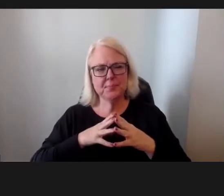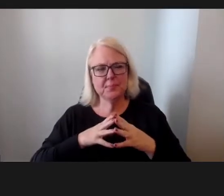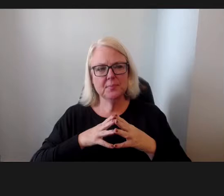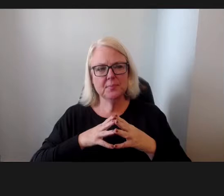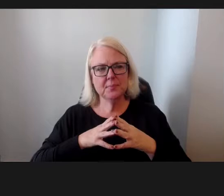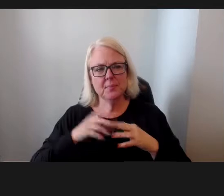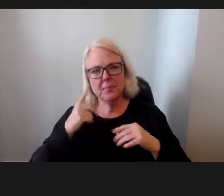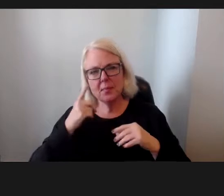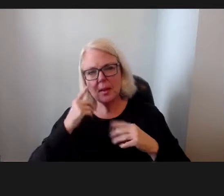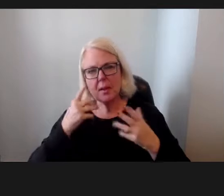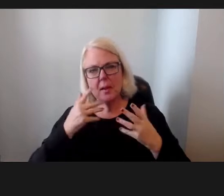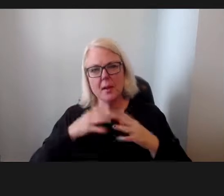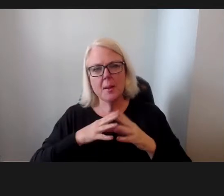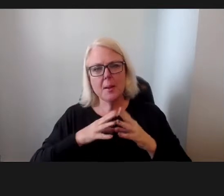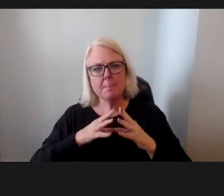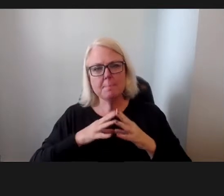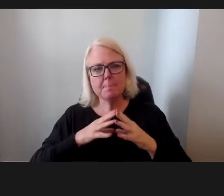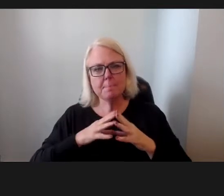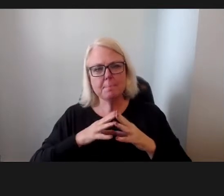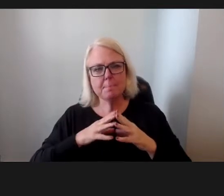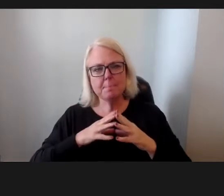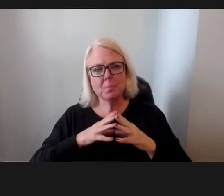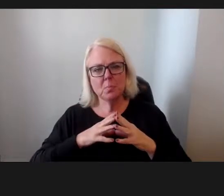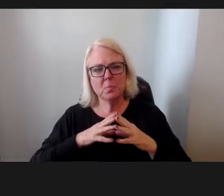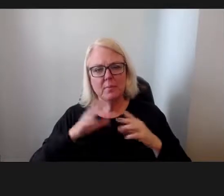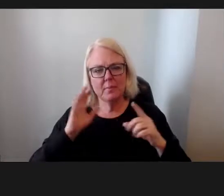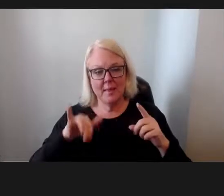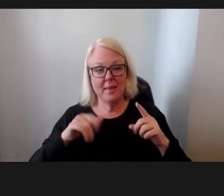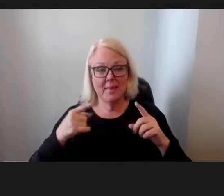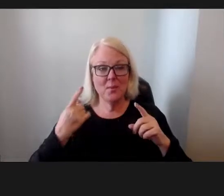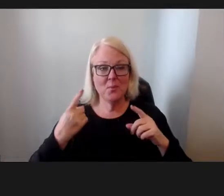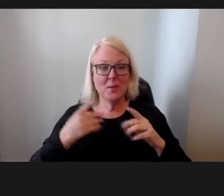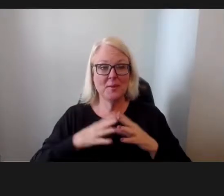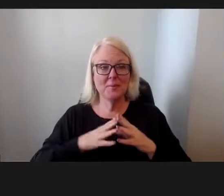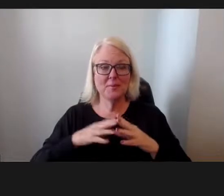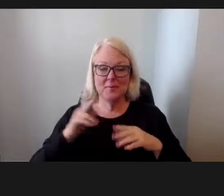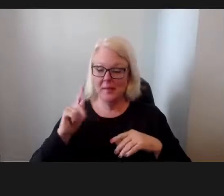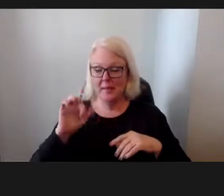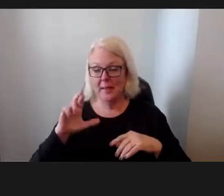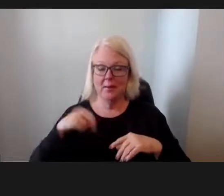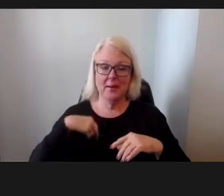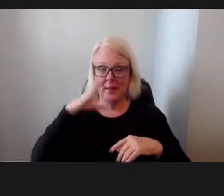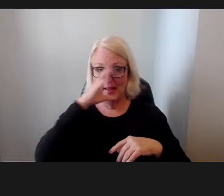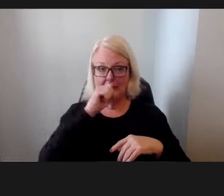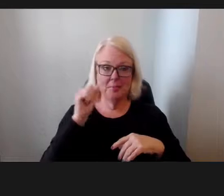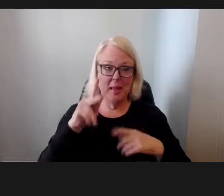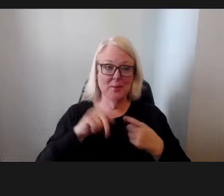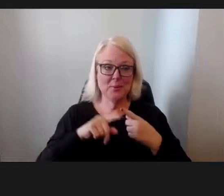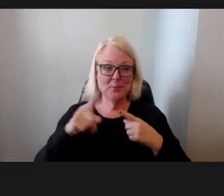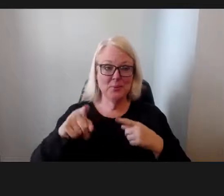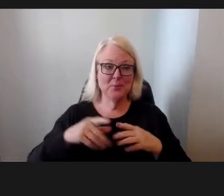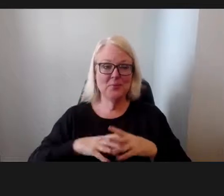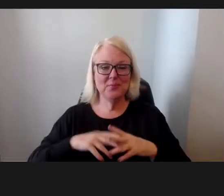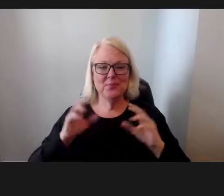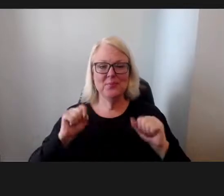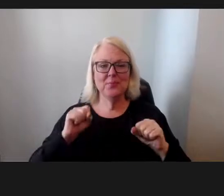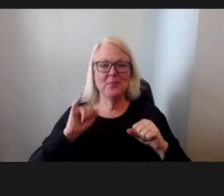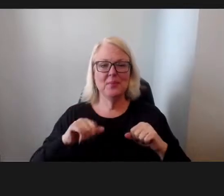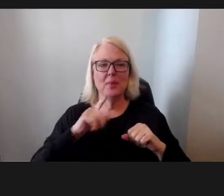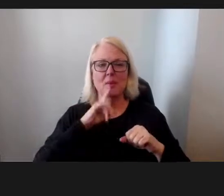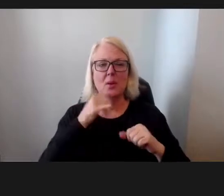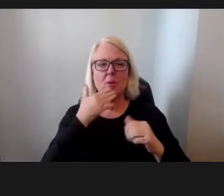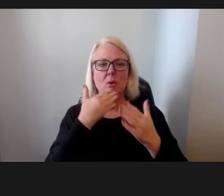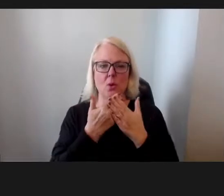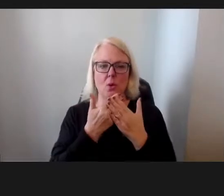Let's see. So that's that one. Karen, I guess I'm going back to you. Yes, that's actually a really